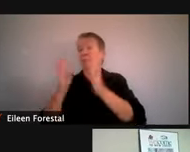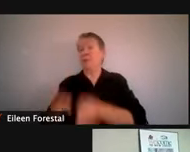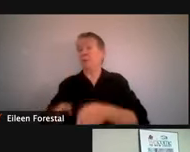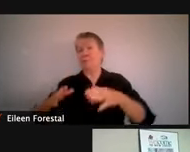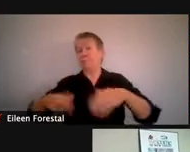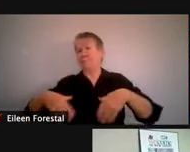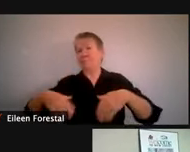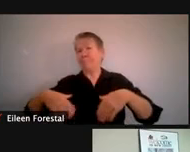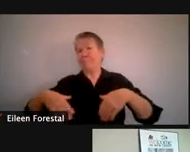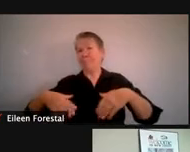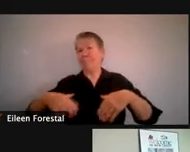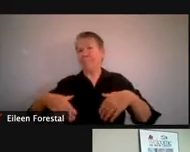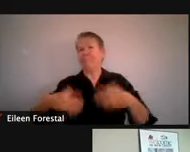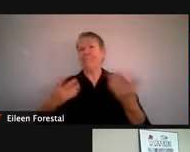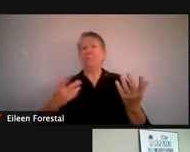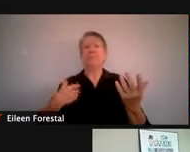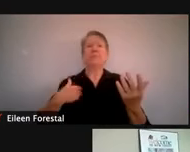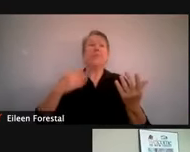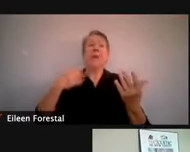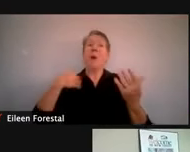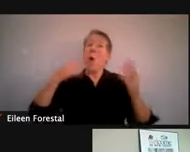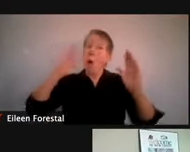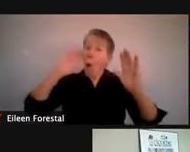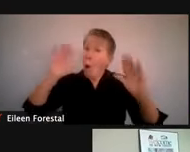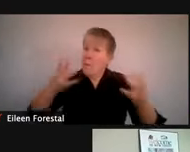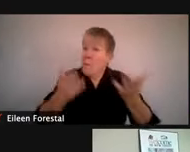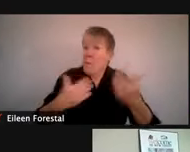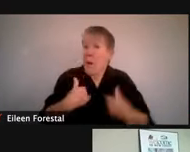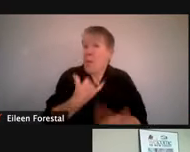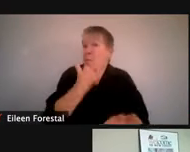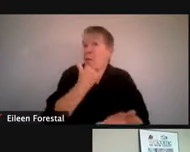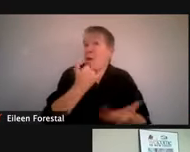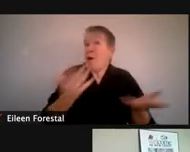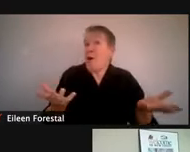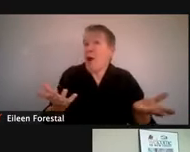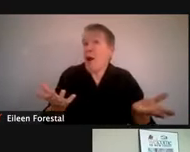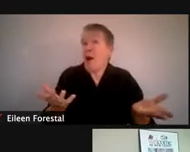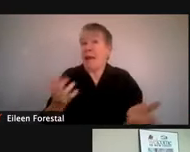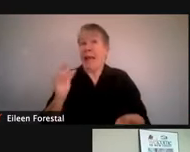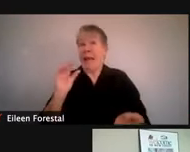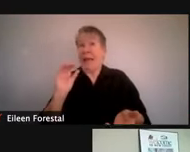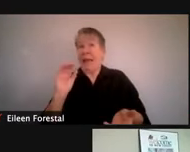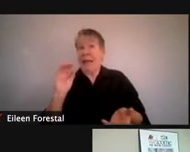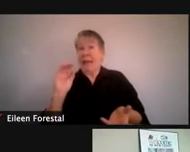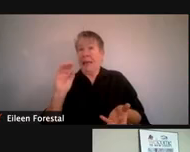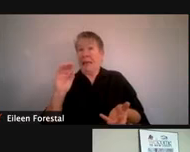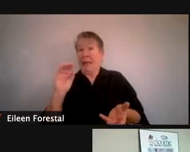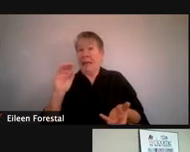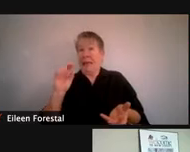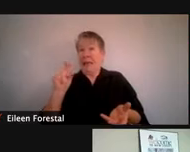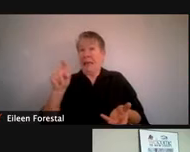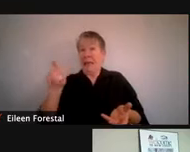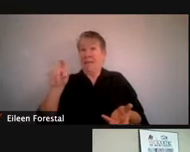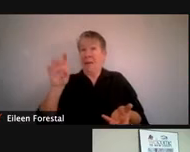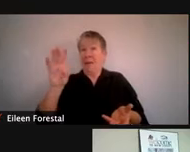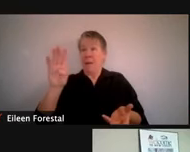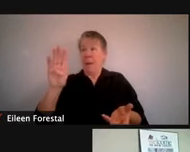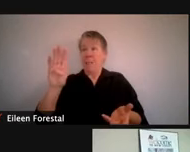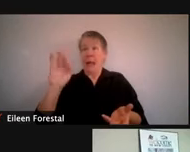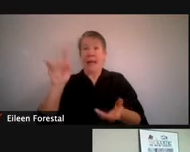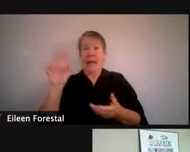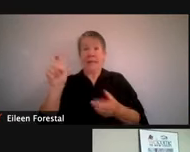we get the what are game changers? We get the Abbott Binax test to every school nurse in the state. That's a